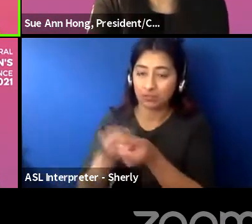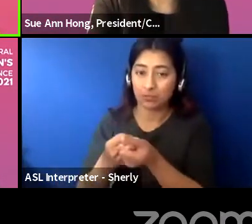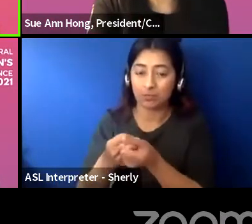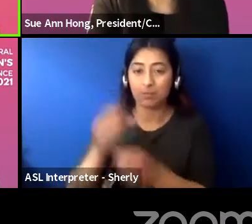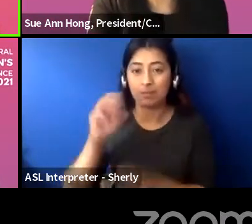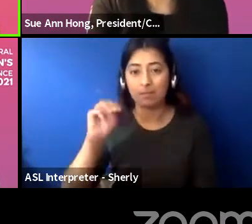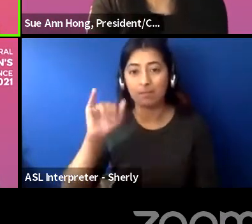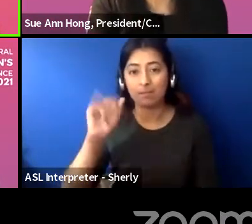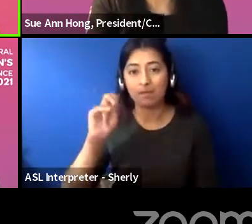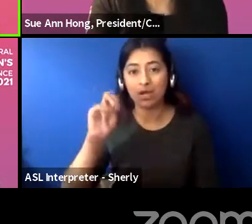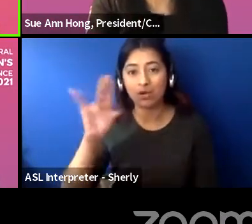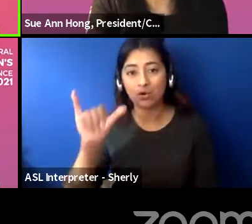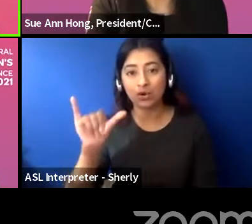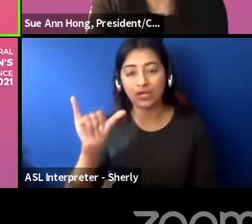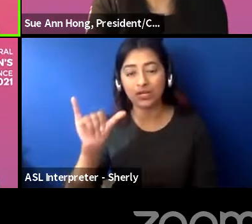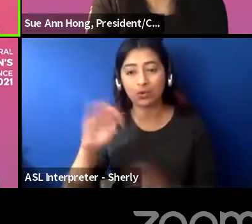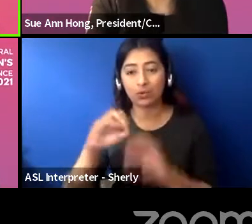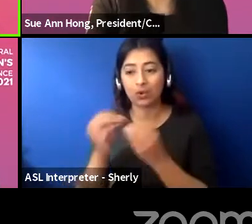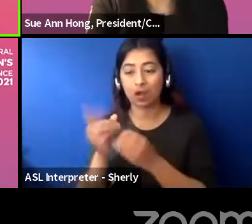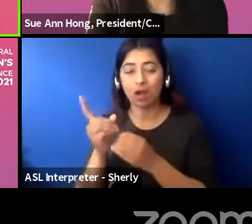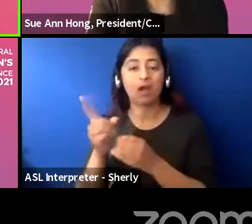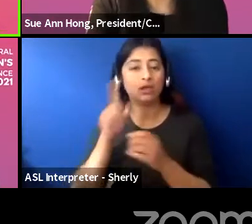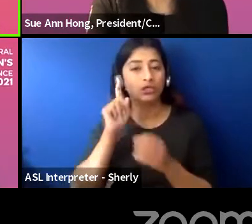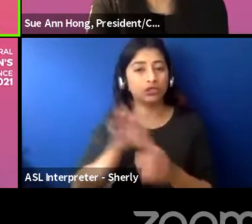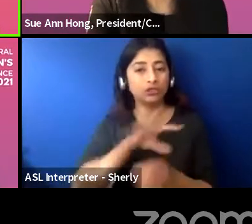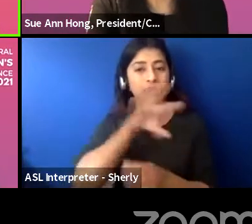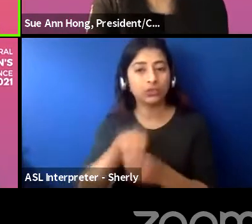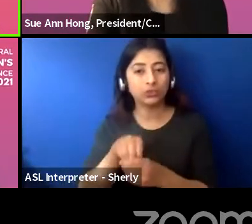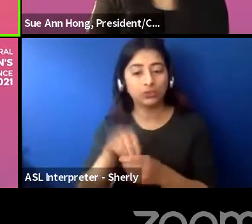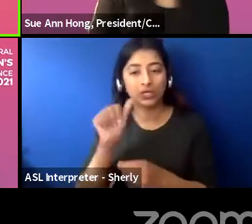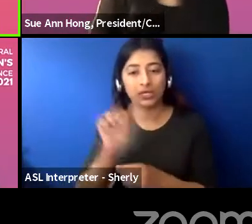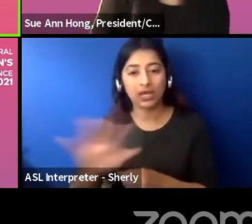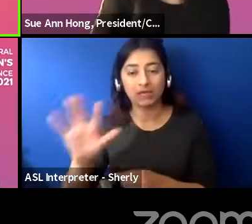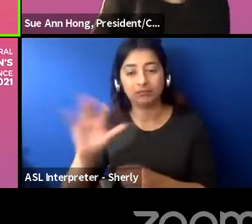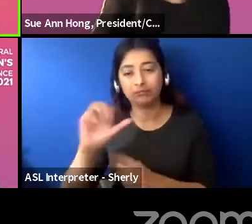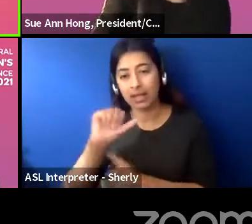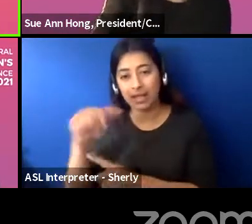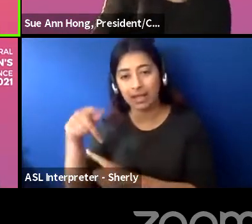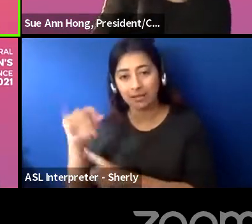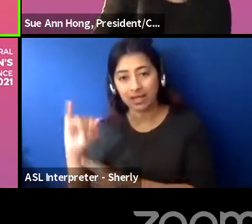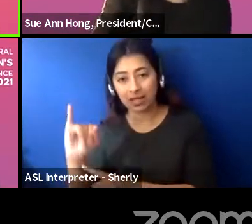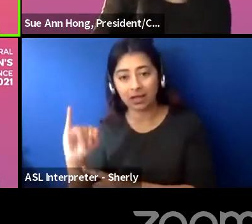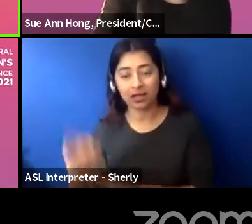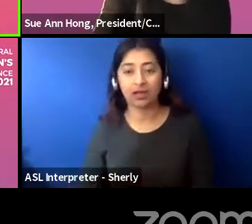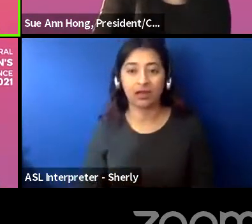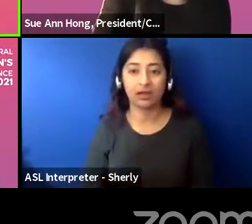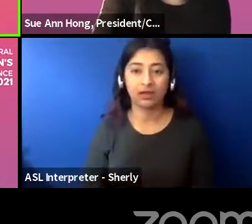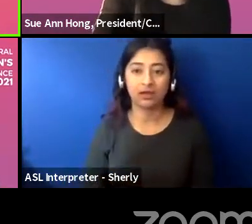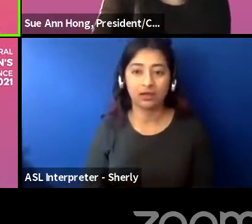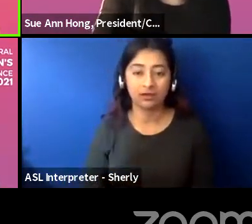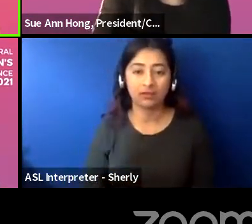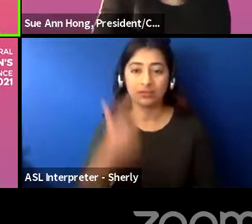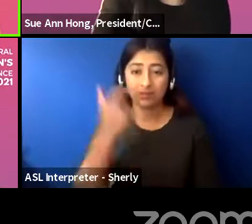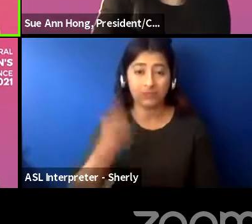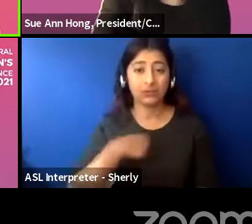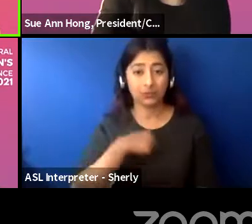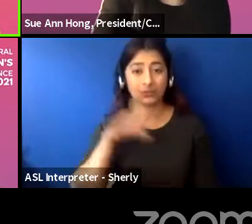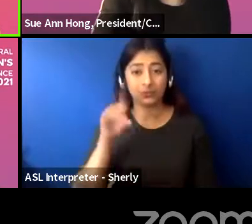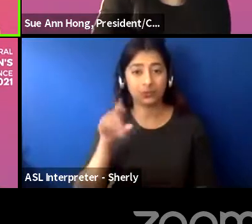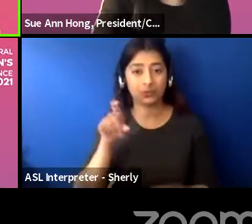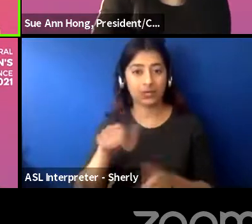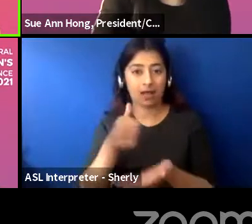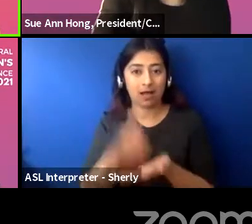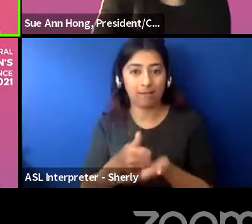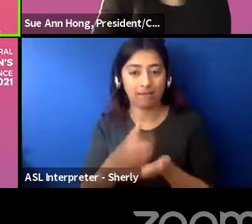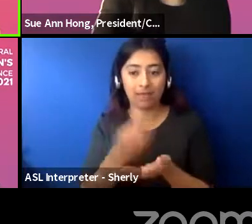minority organizations and say so also include Asian American and Pacific Islanders, because we do need help, and we're not